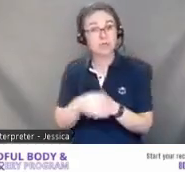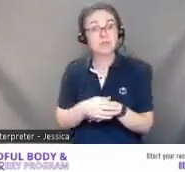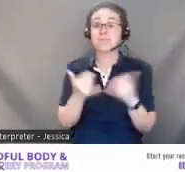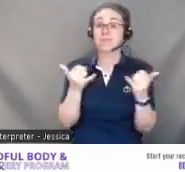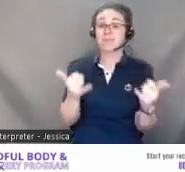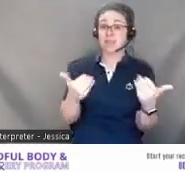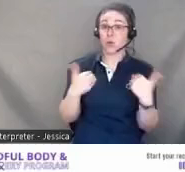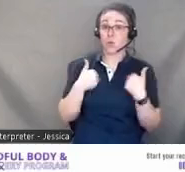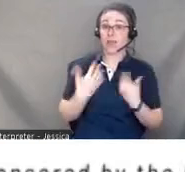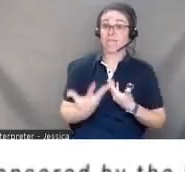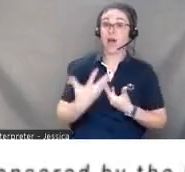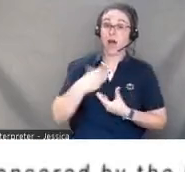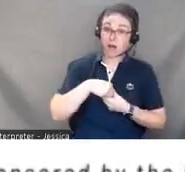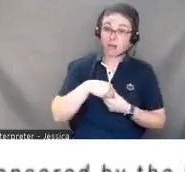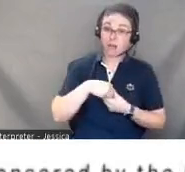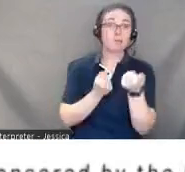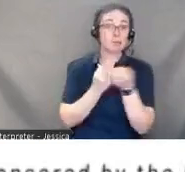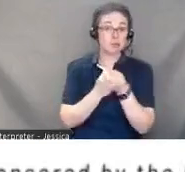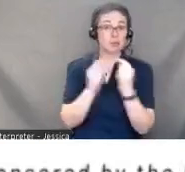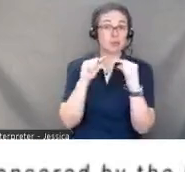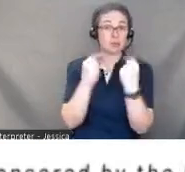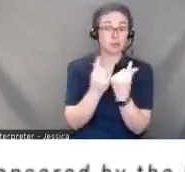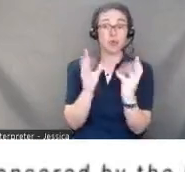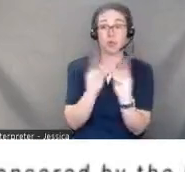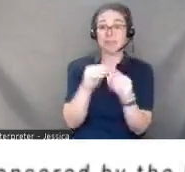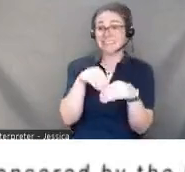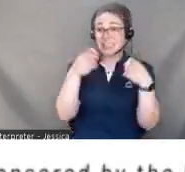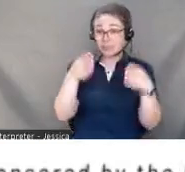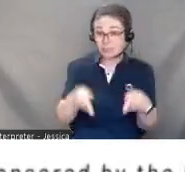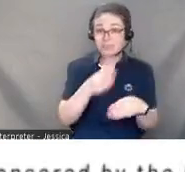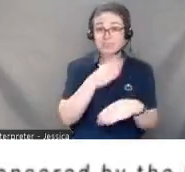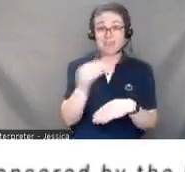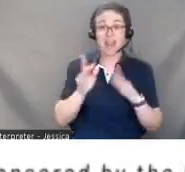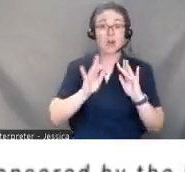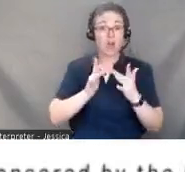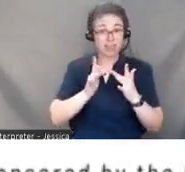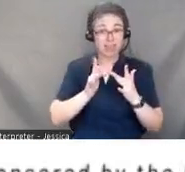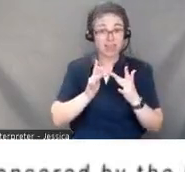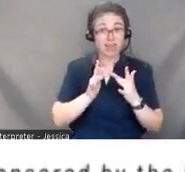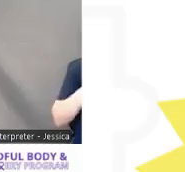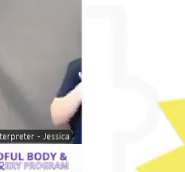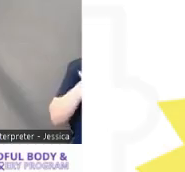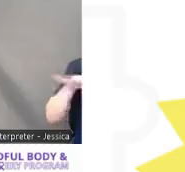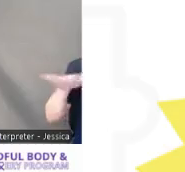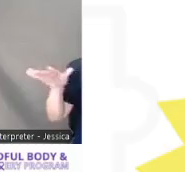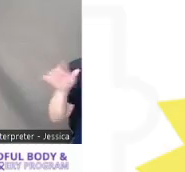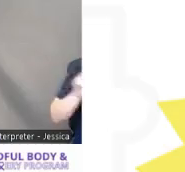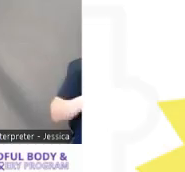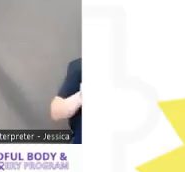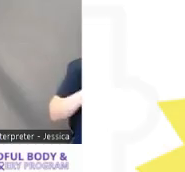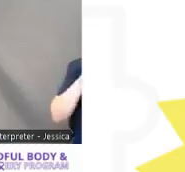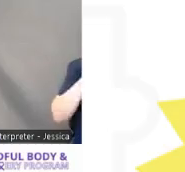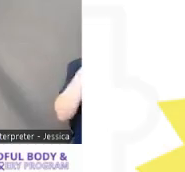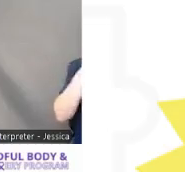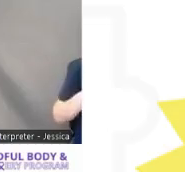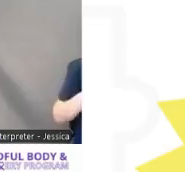have an autism support group that meets in person and online, and we have a variety of in-person and online